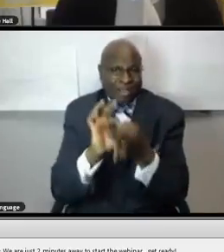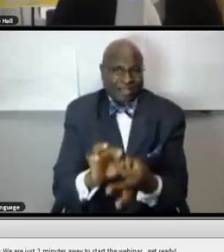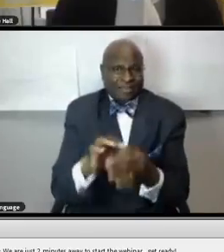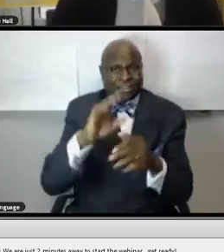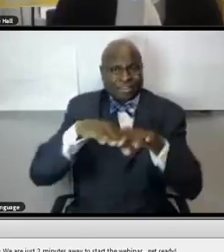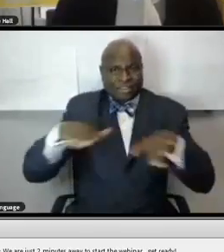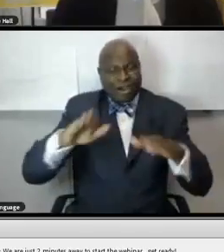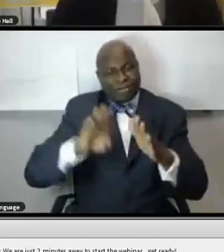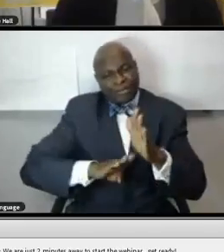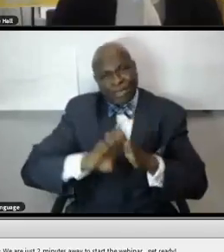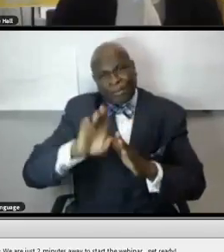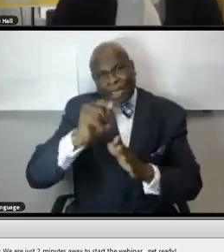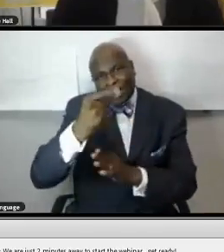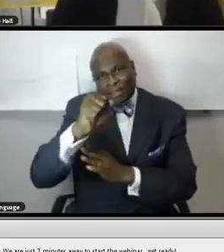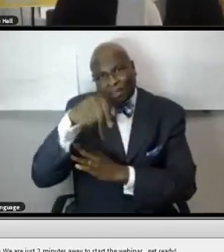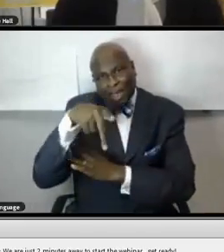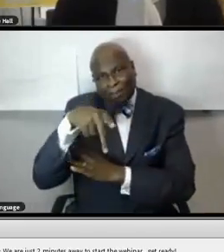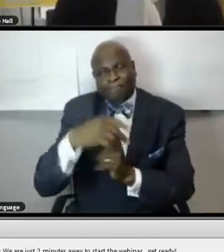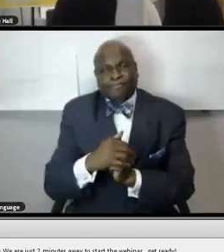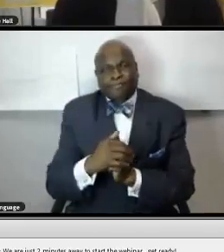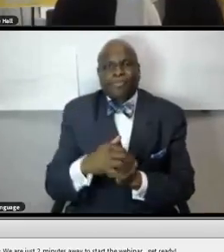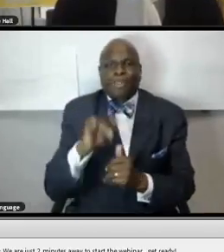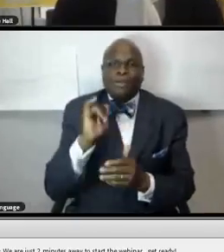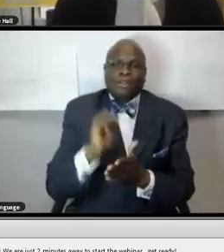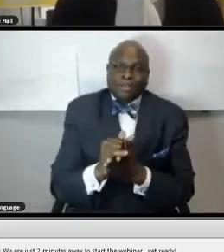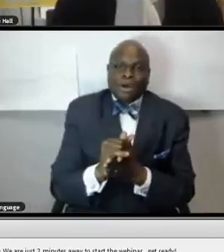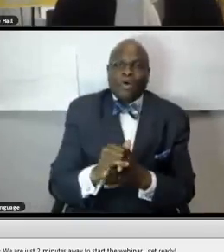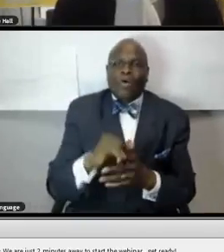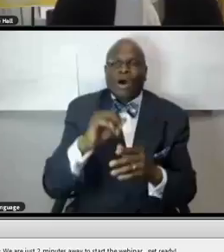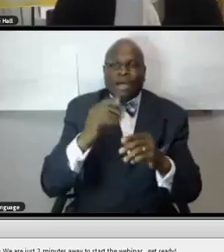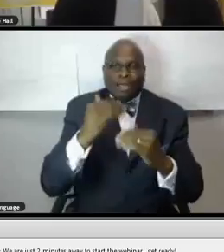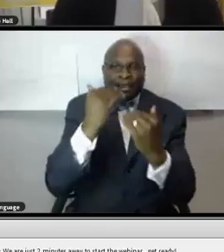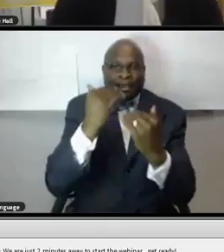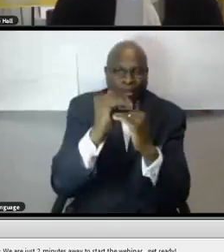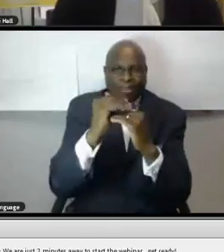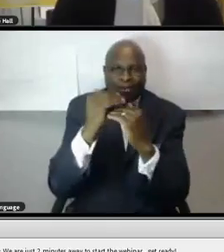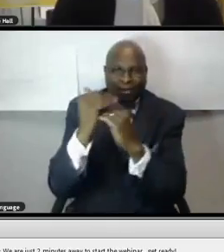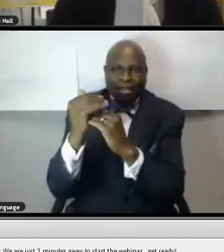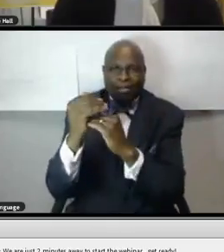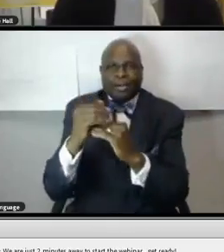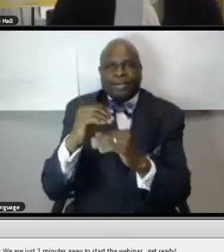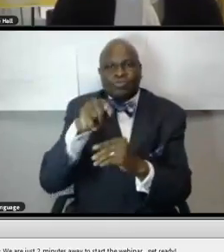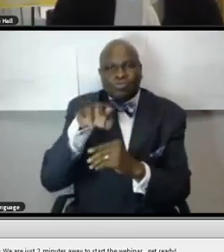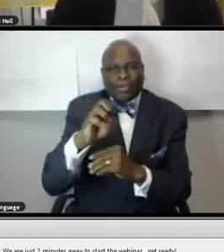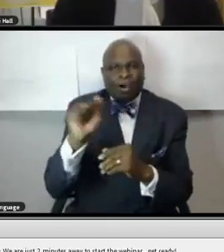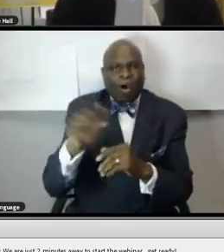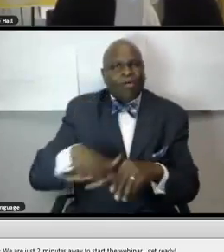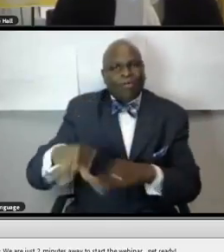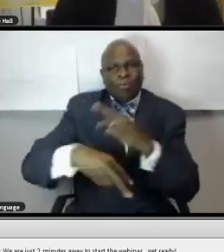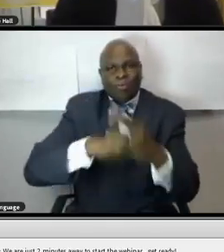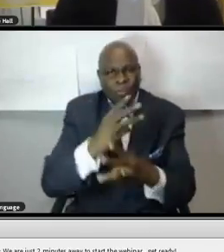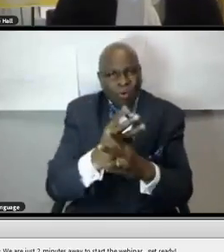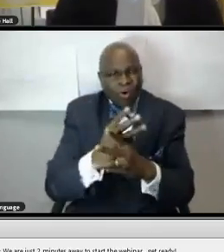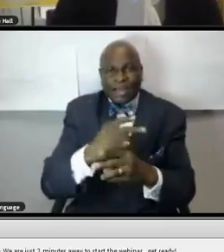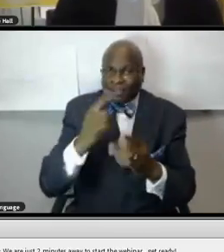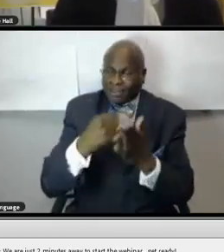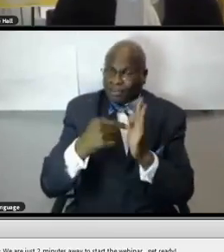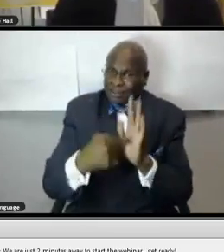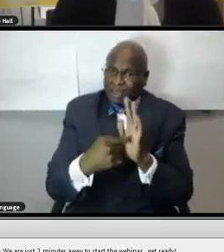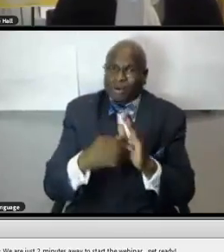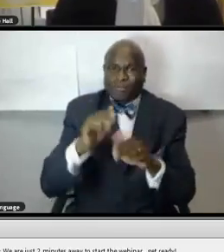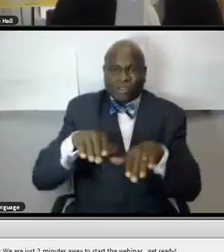child development gap. So stunting rates all over the world, in every country we look, and these are just some examples,